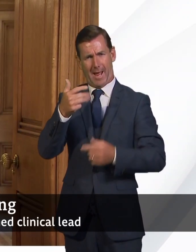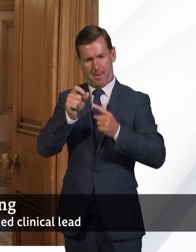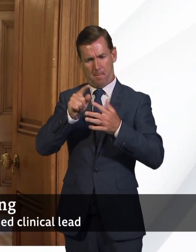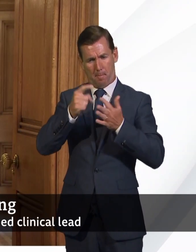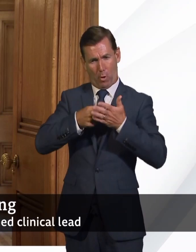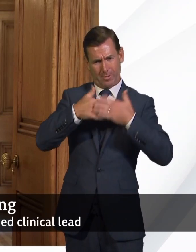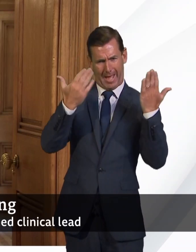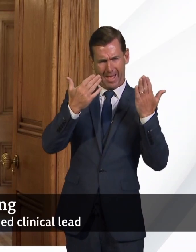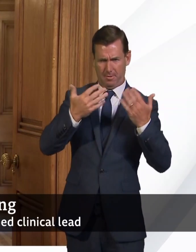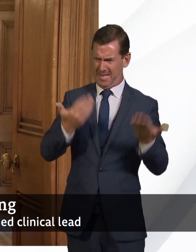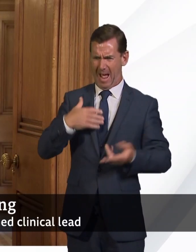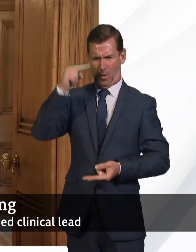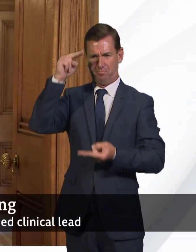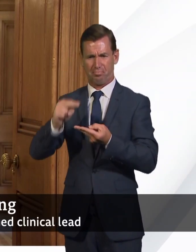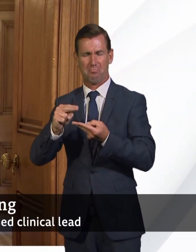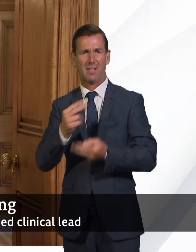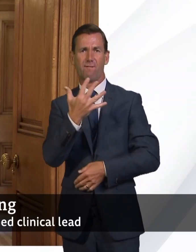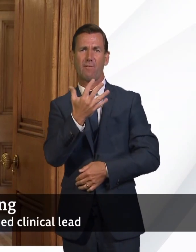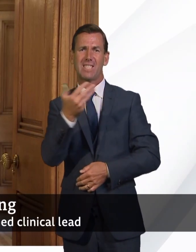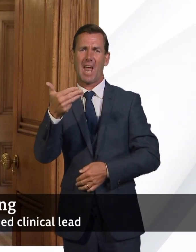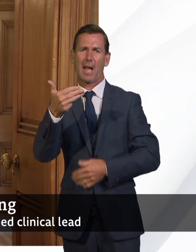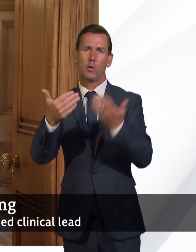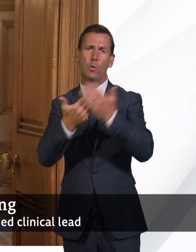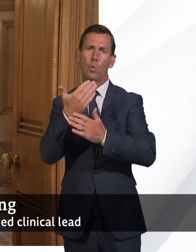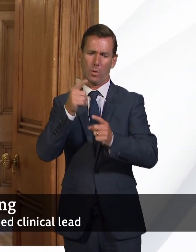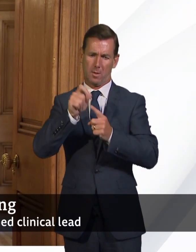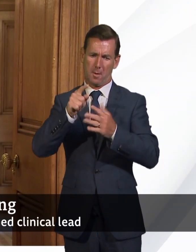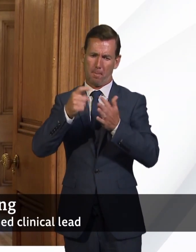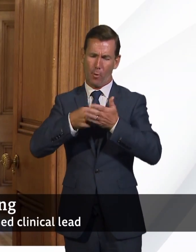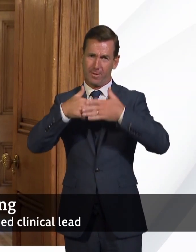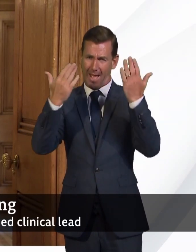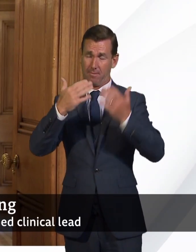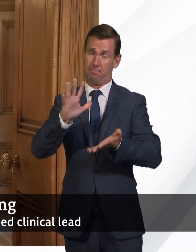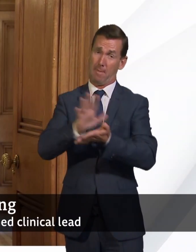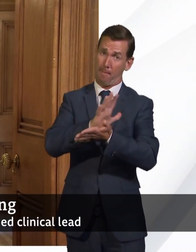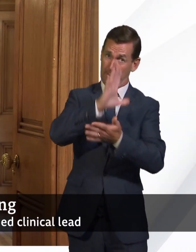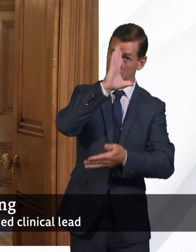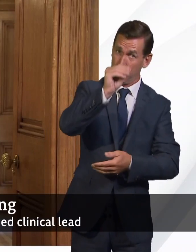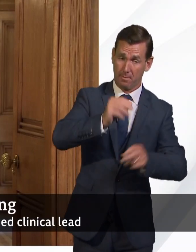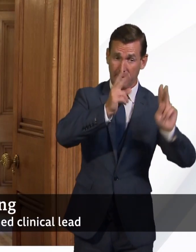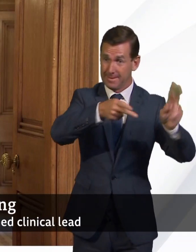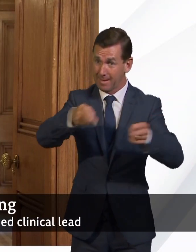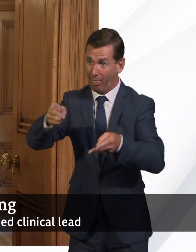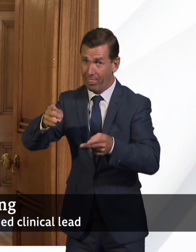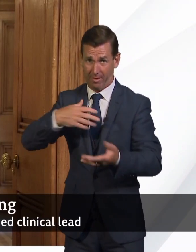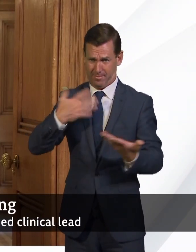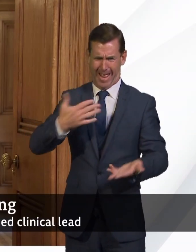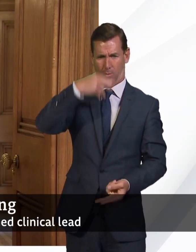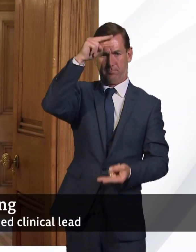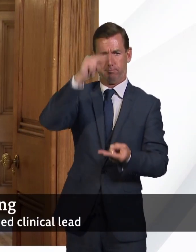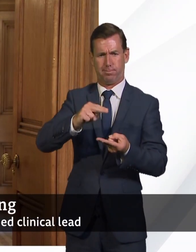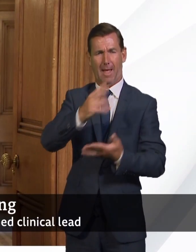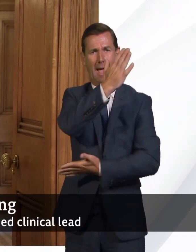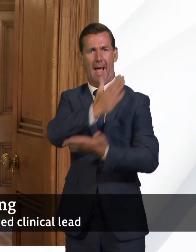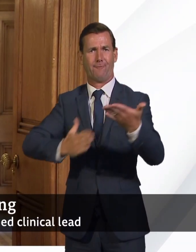I'm glad to report that since the peak, the number of Covid-19 deaths of people in care homes has halved. But whilst this